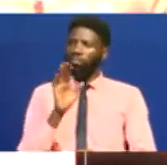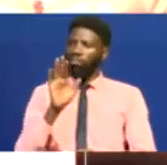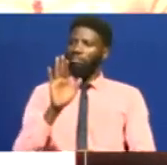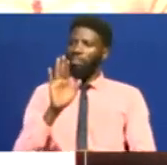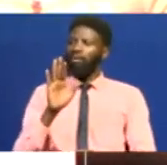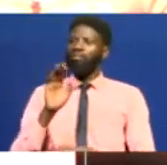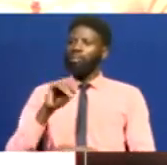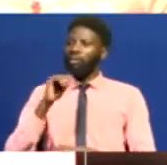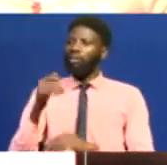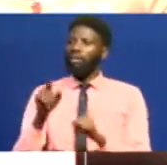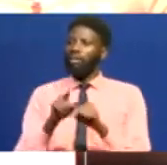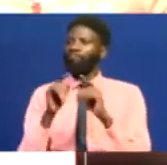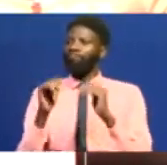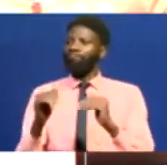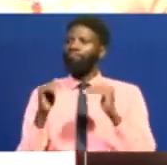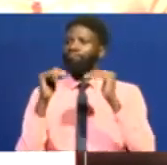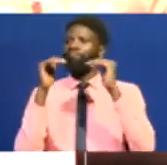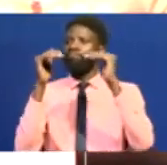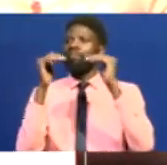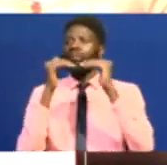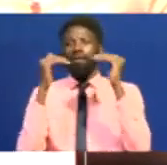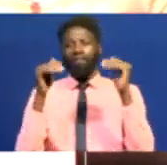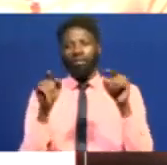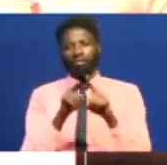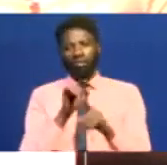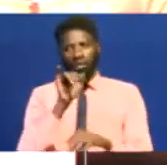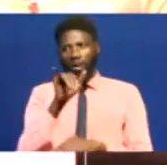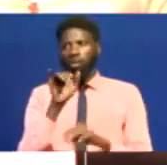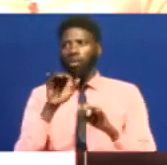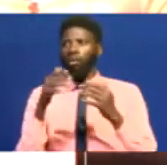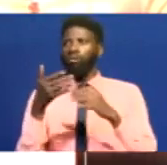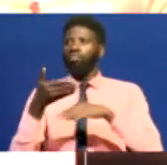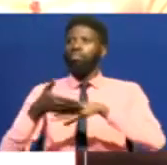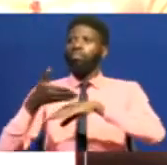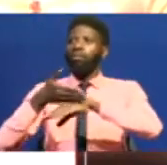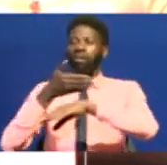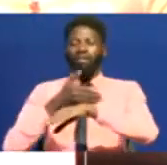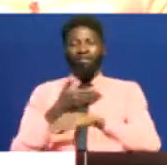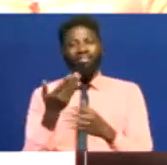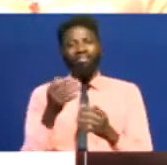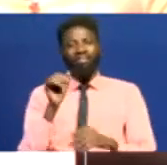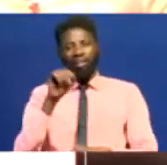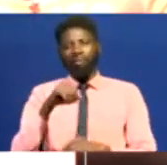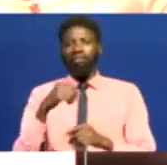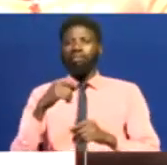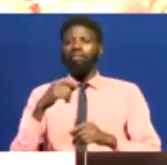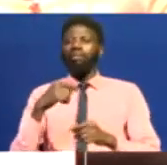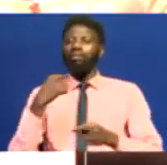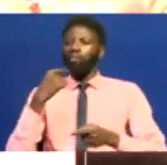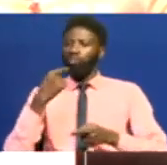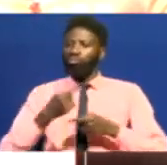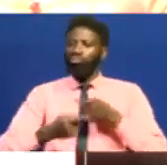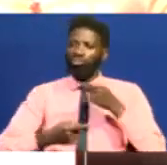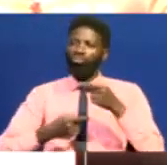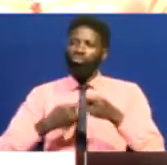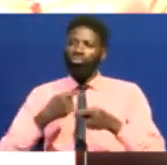those levels or get improved. Of course, it is a continuous process